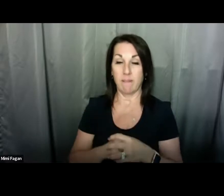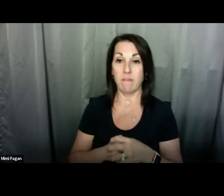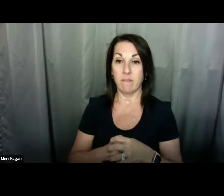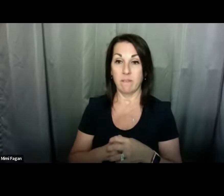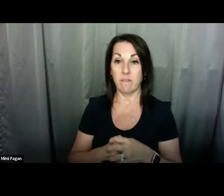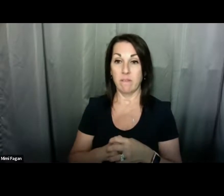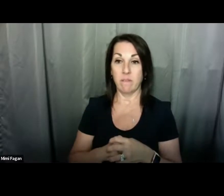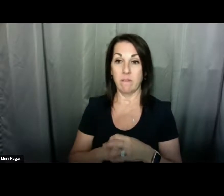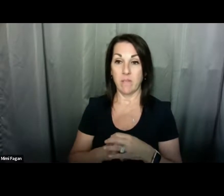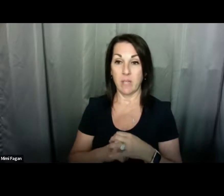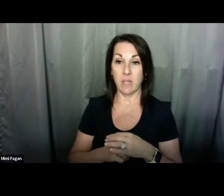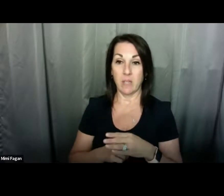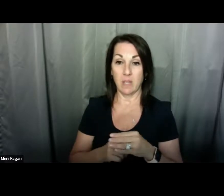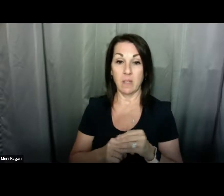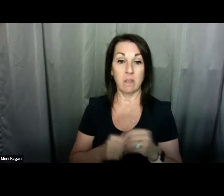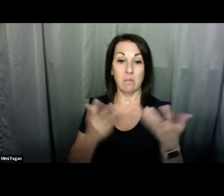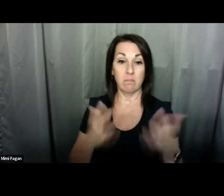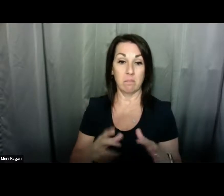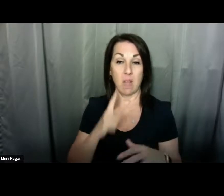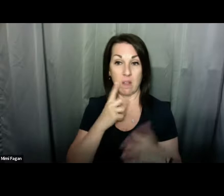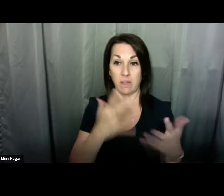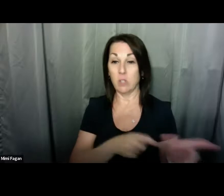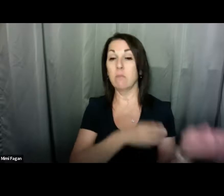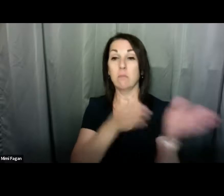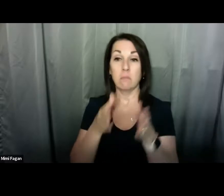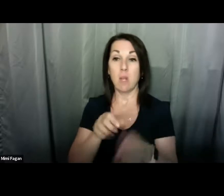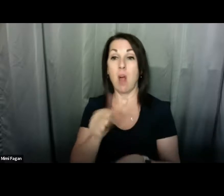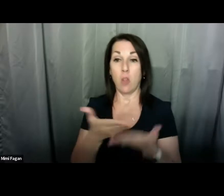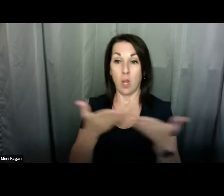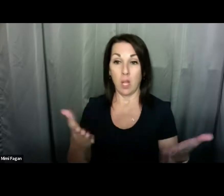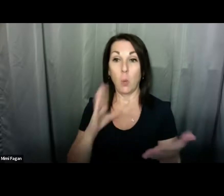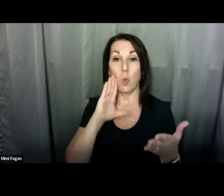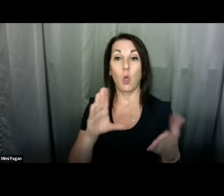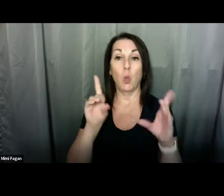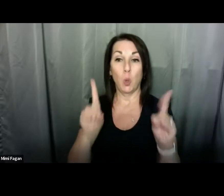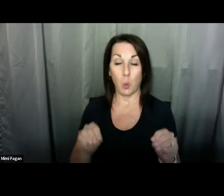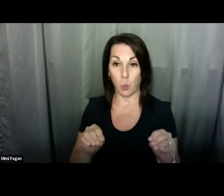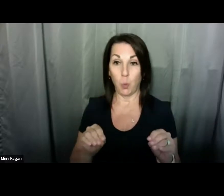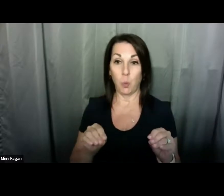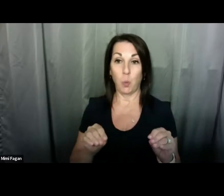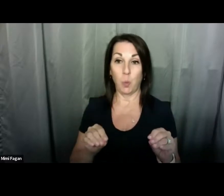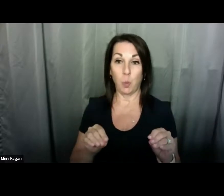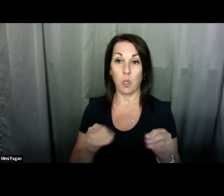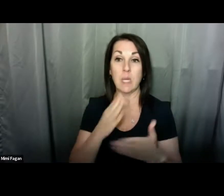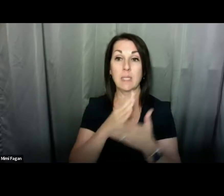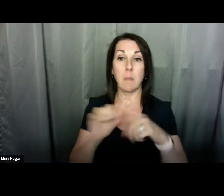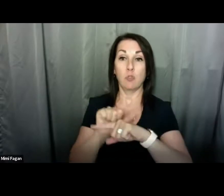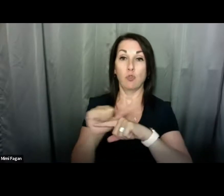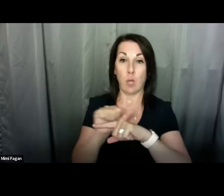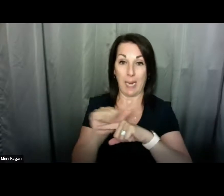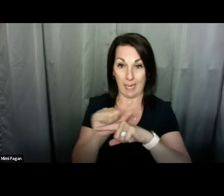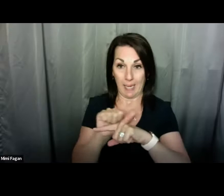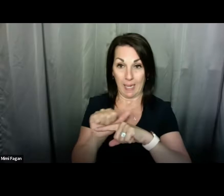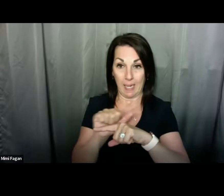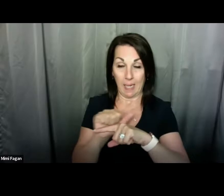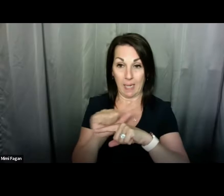tour the artwork. Vic has done that one. The other thing we want to do is build our capacity as D. So we're going to do some training the trainers